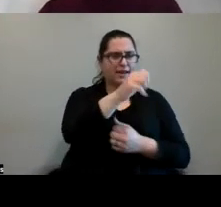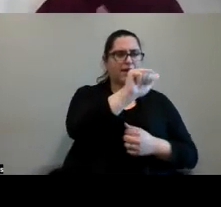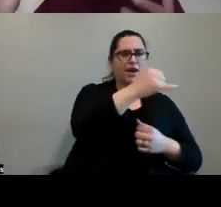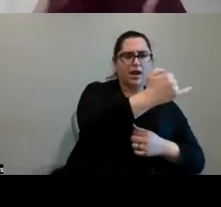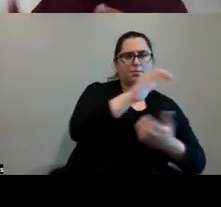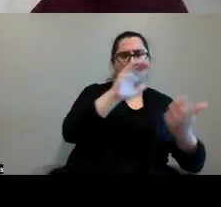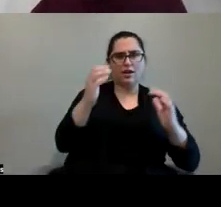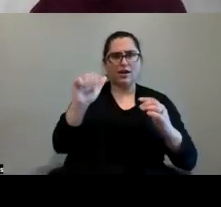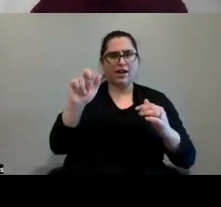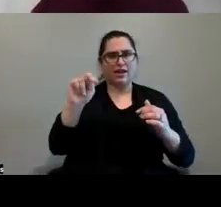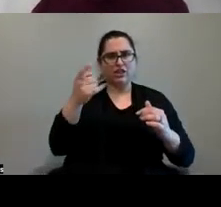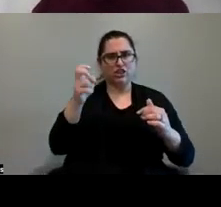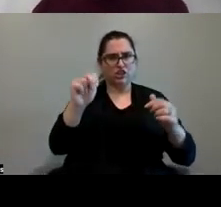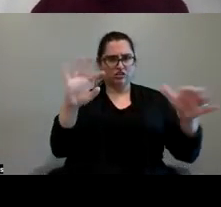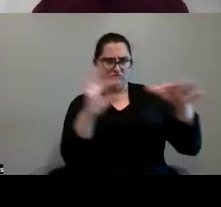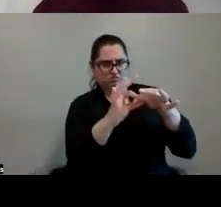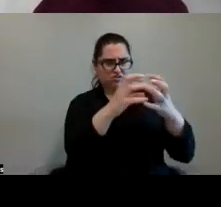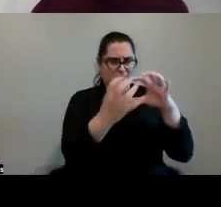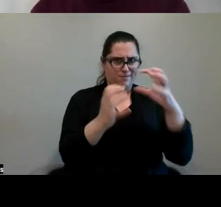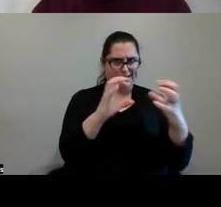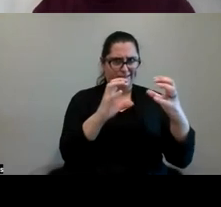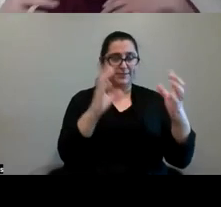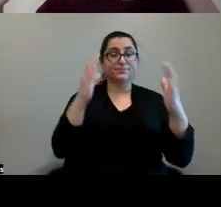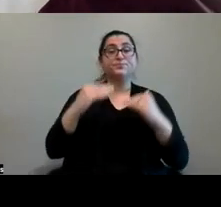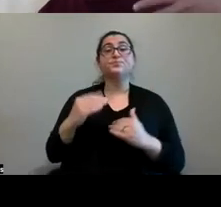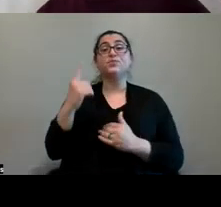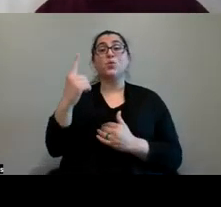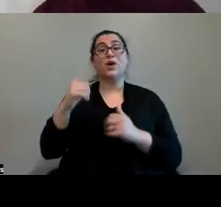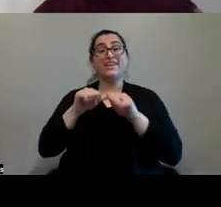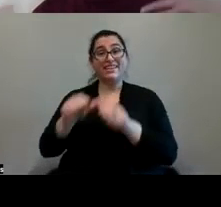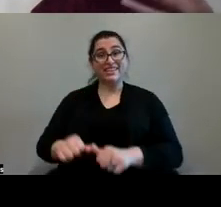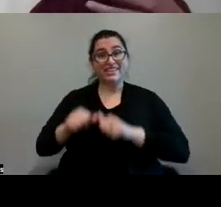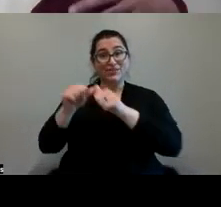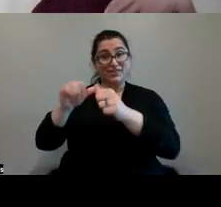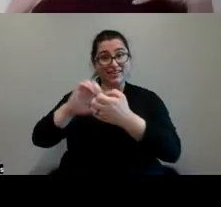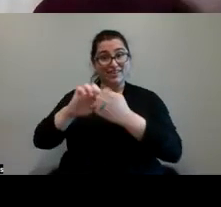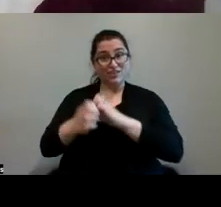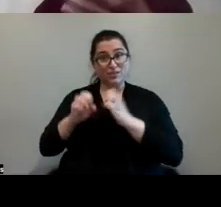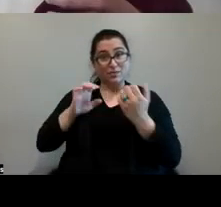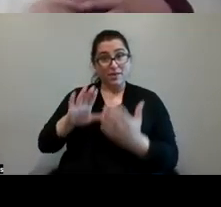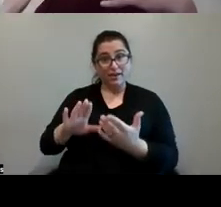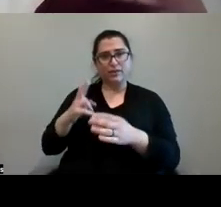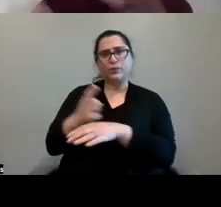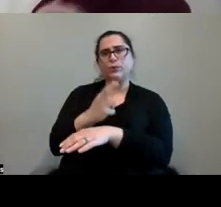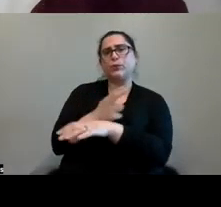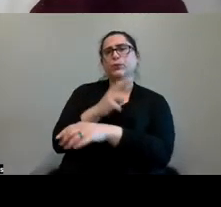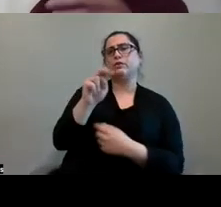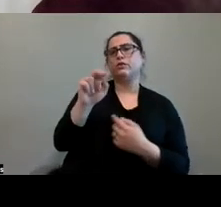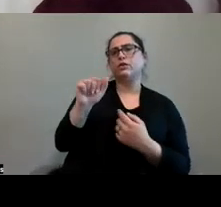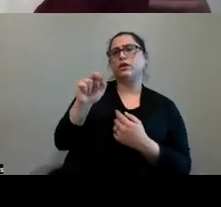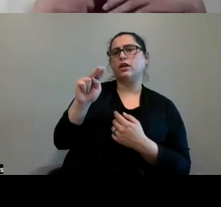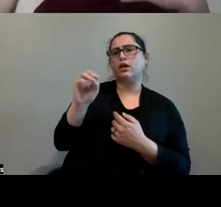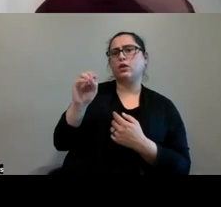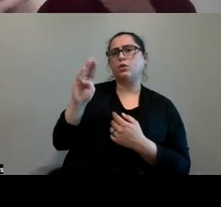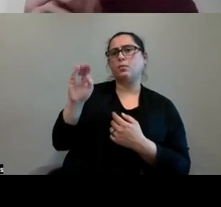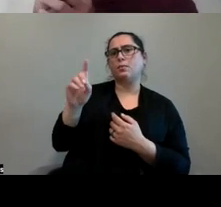cool continuous evolution method where you can continuously evolve, in this case, a nanobody against, they